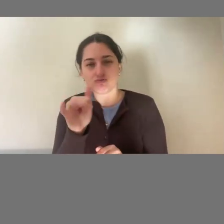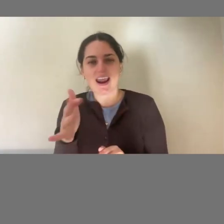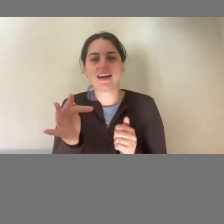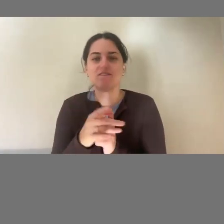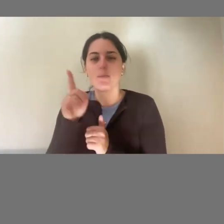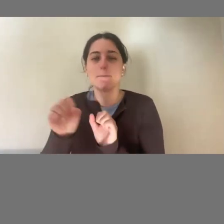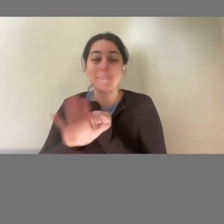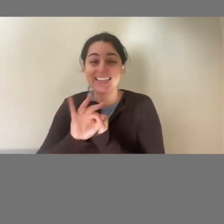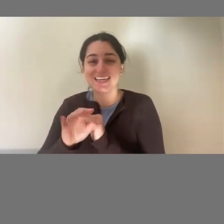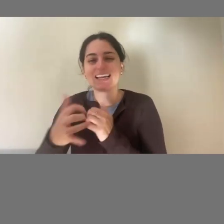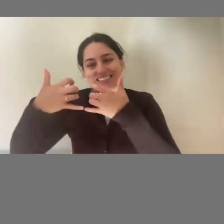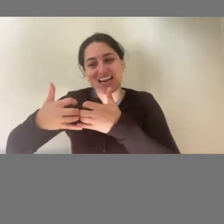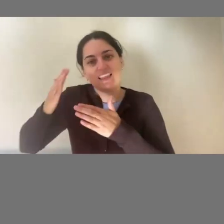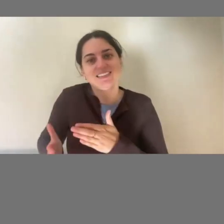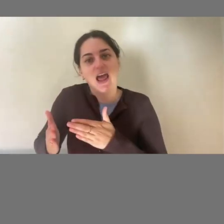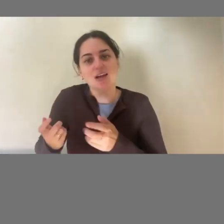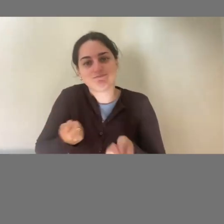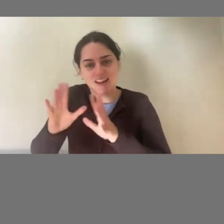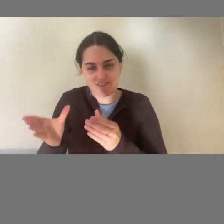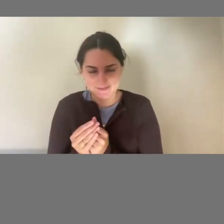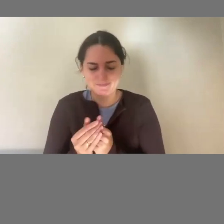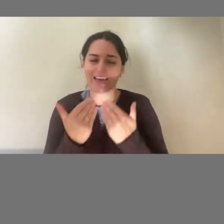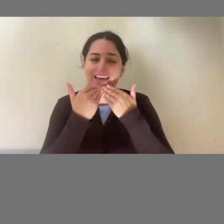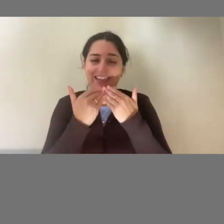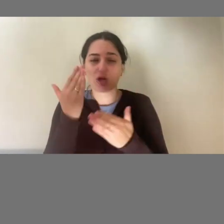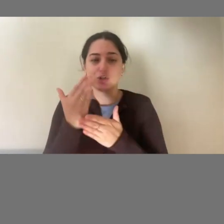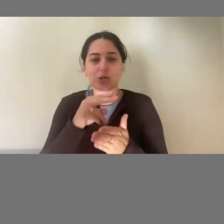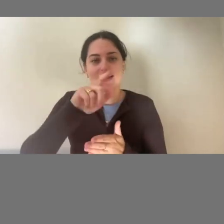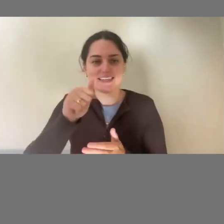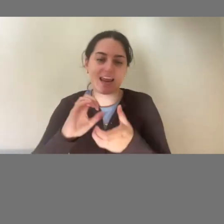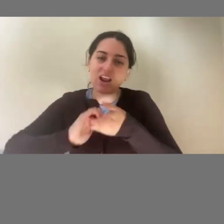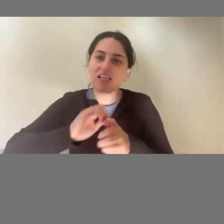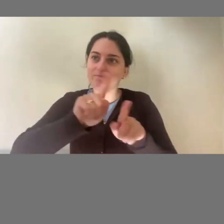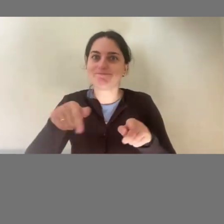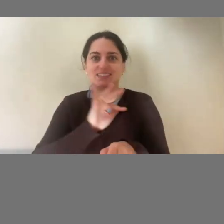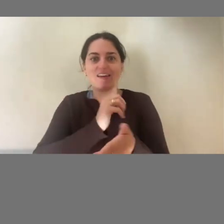the technical side of the webinar. I'd like to thank some of my NDA colleagues for their